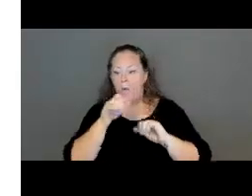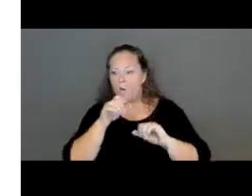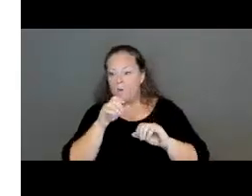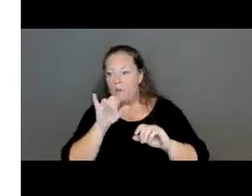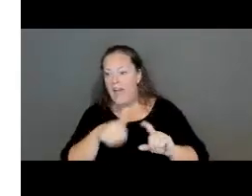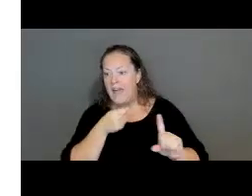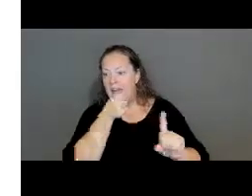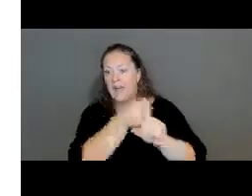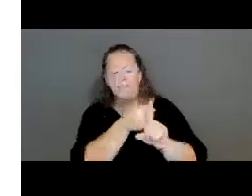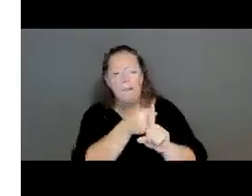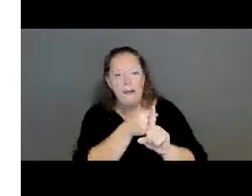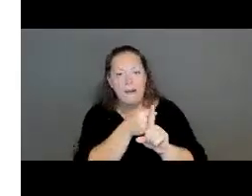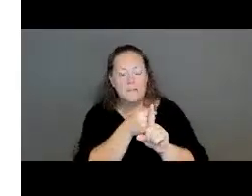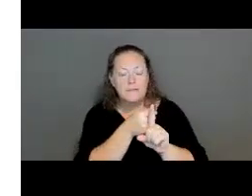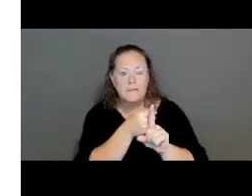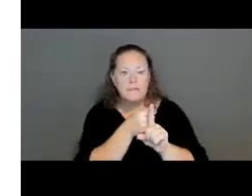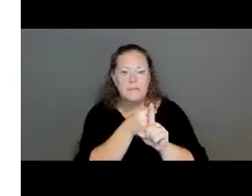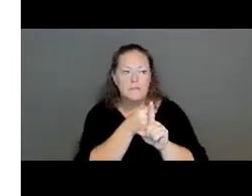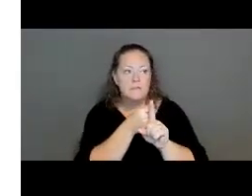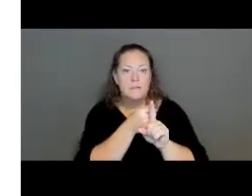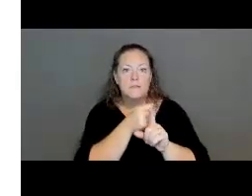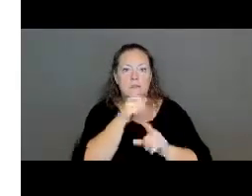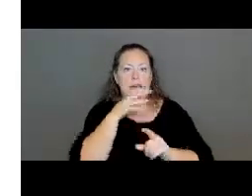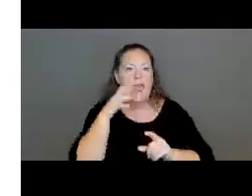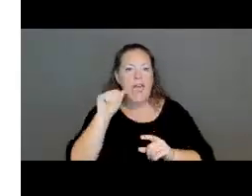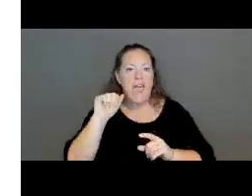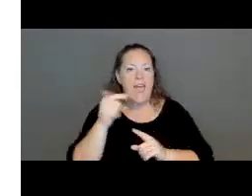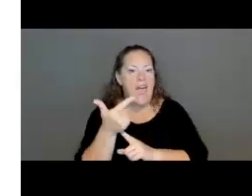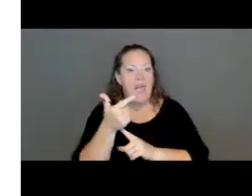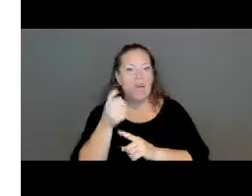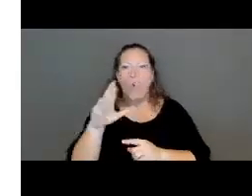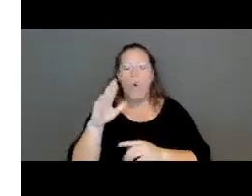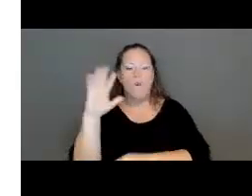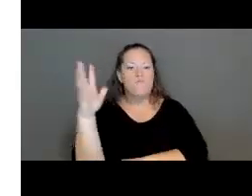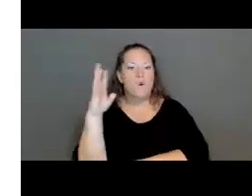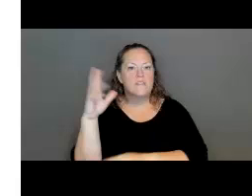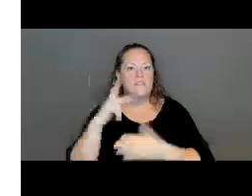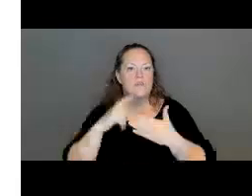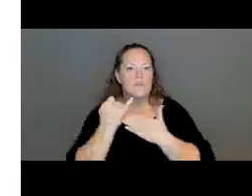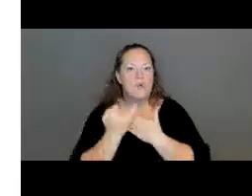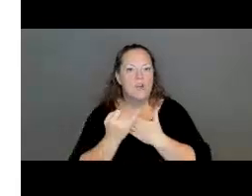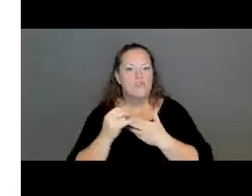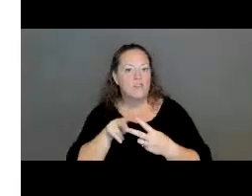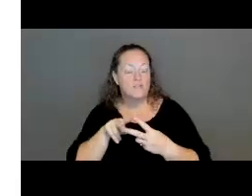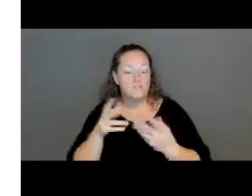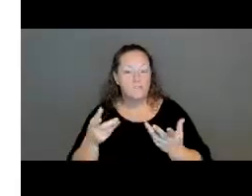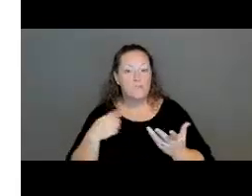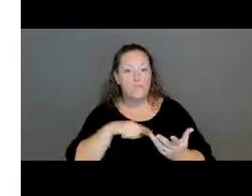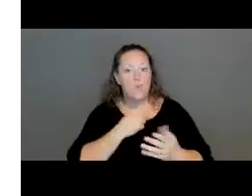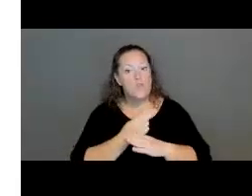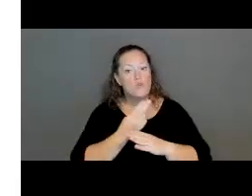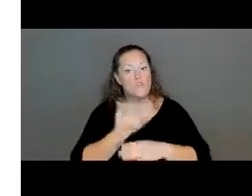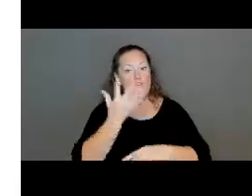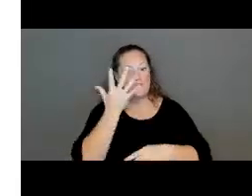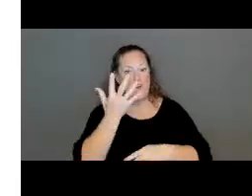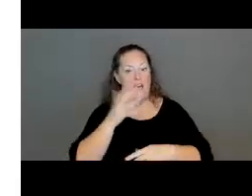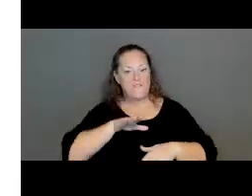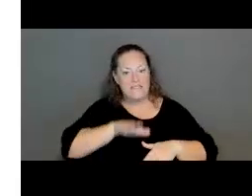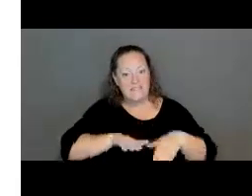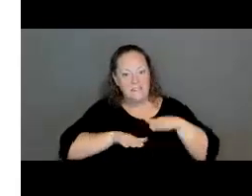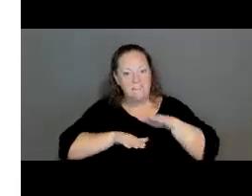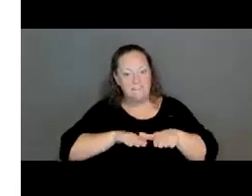affect their agricultural or forestry projects. And so we use a 5-step adaptive